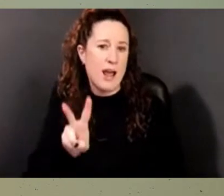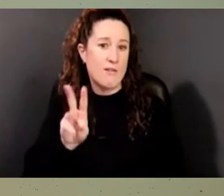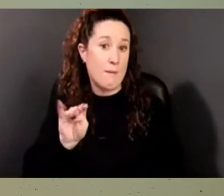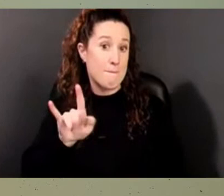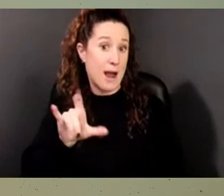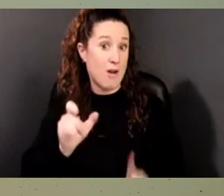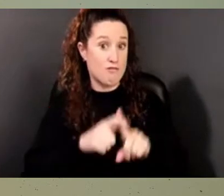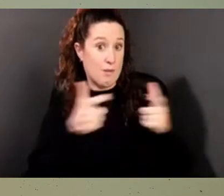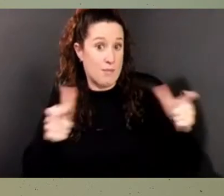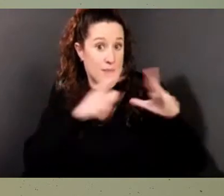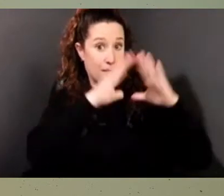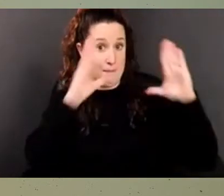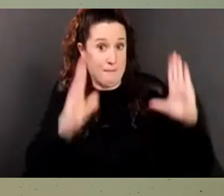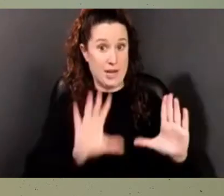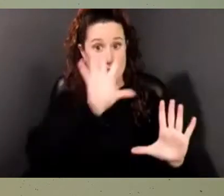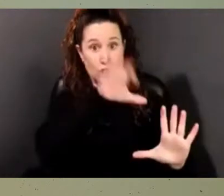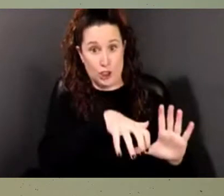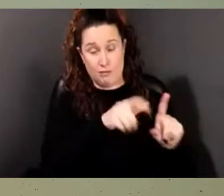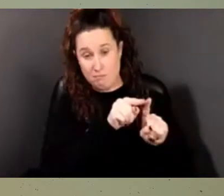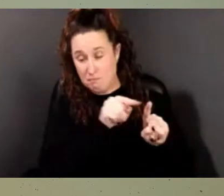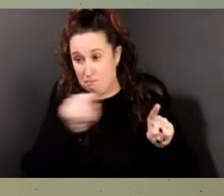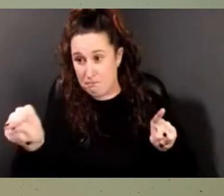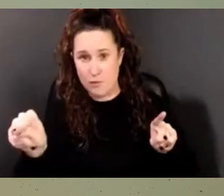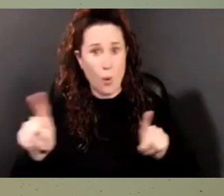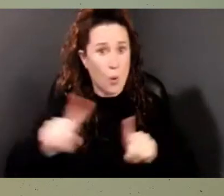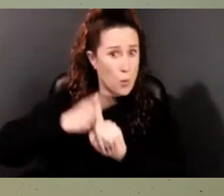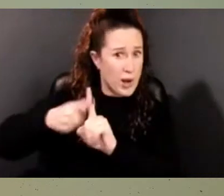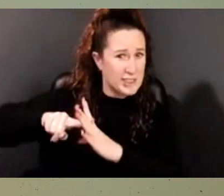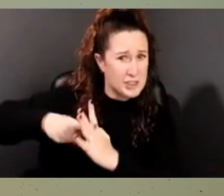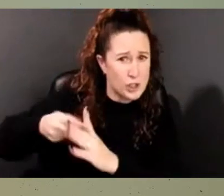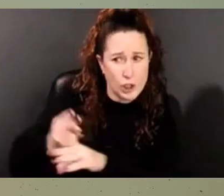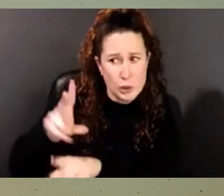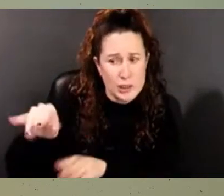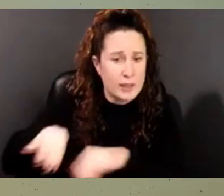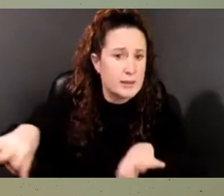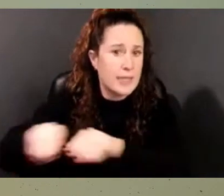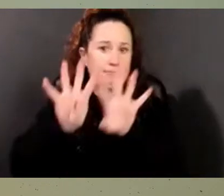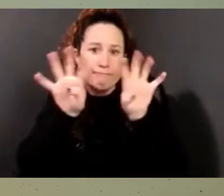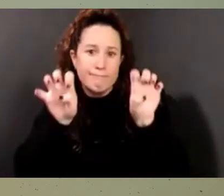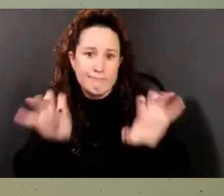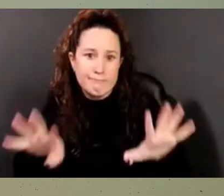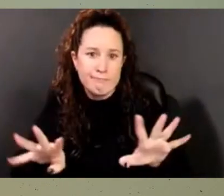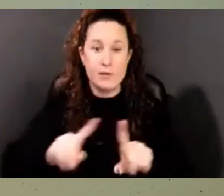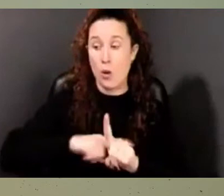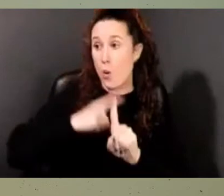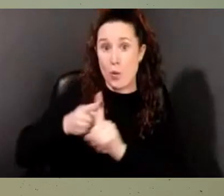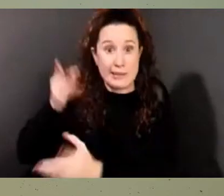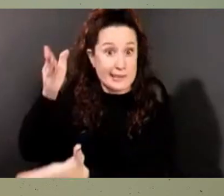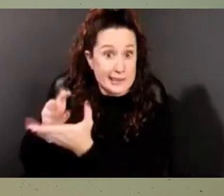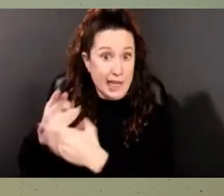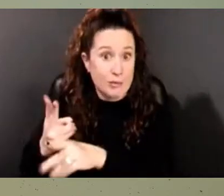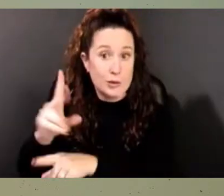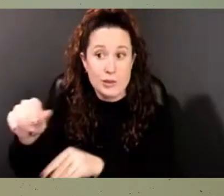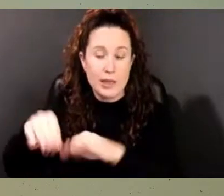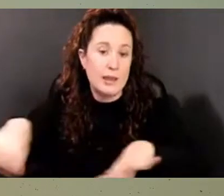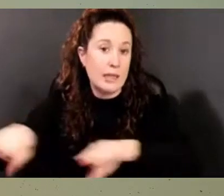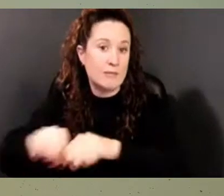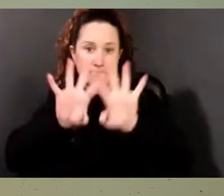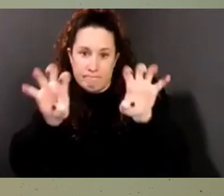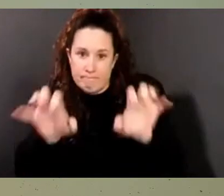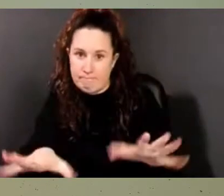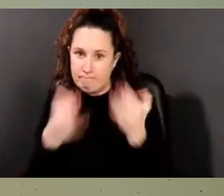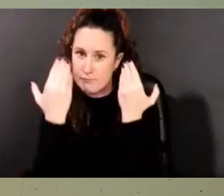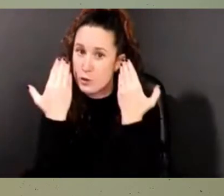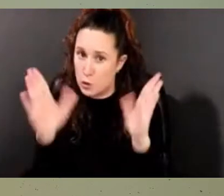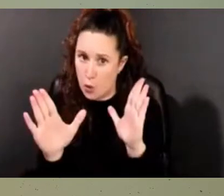We don't know when they began using the land as a burial ground. We don't know when they stopped using it as a burial ground. But we do